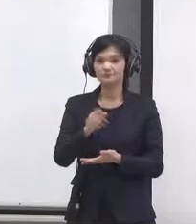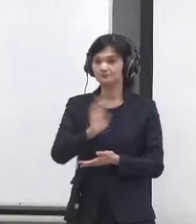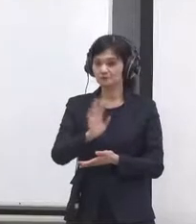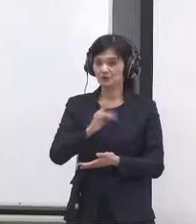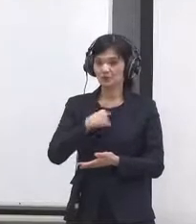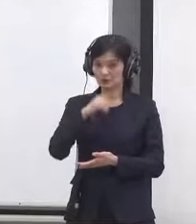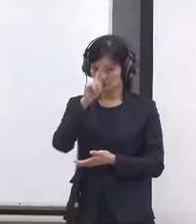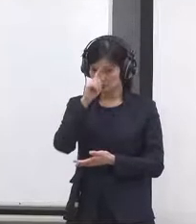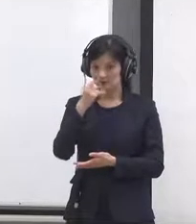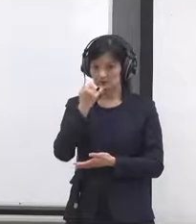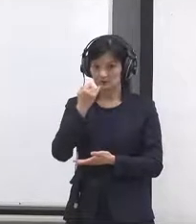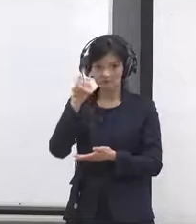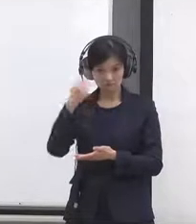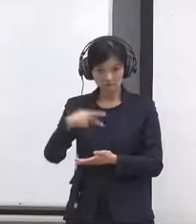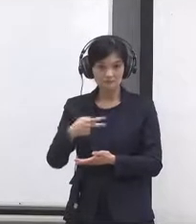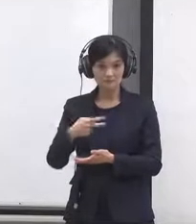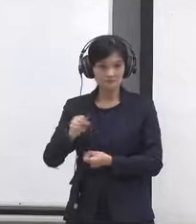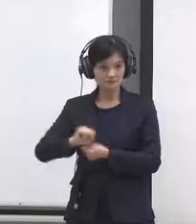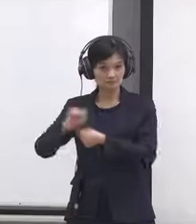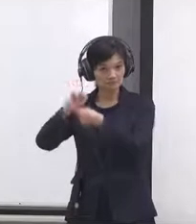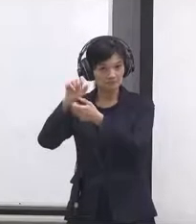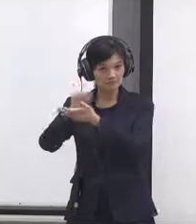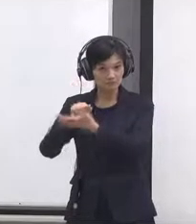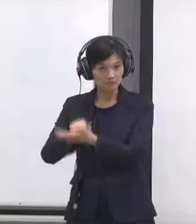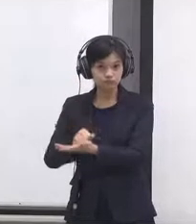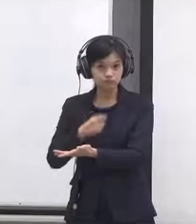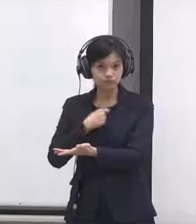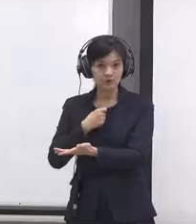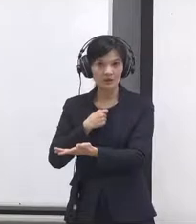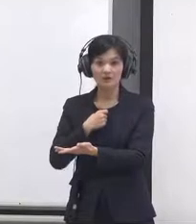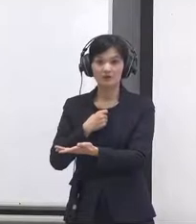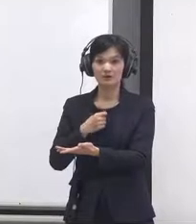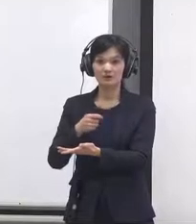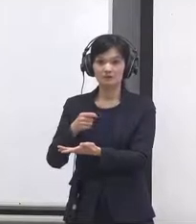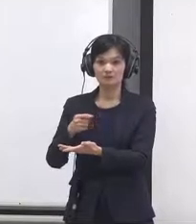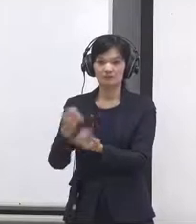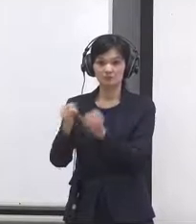These things are guidelines we made.